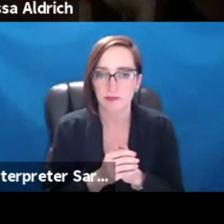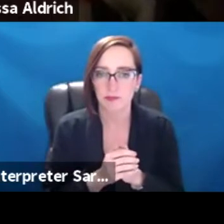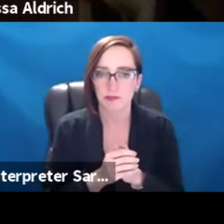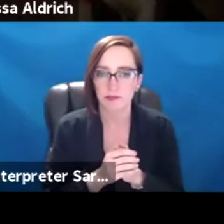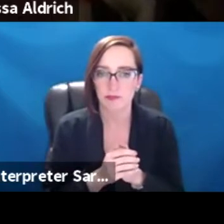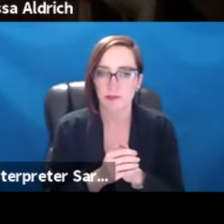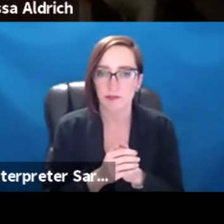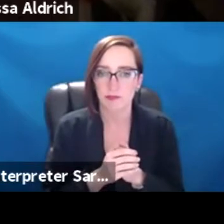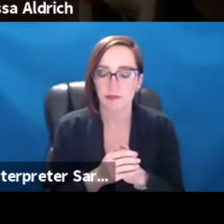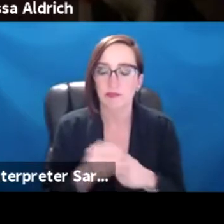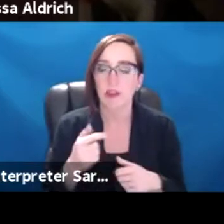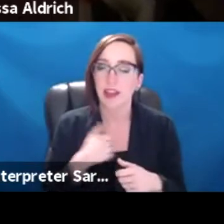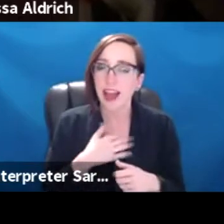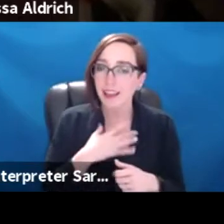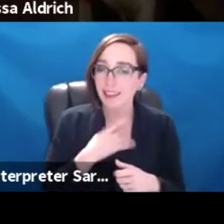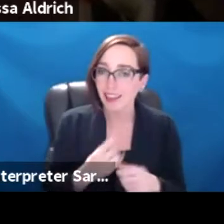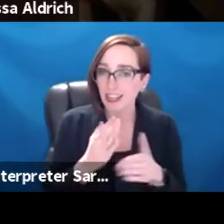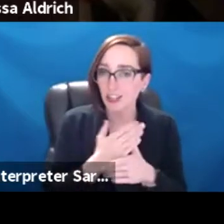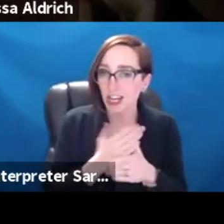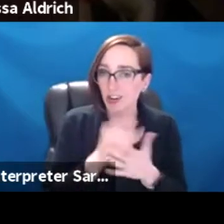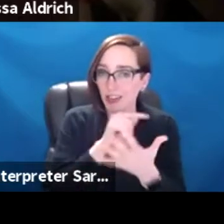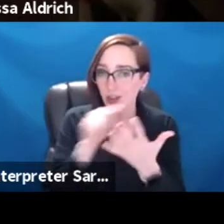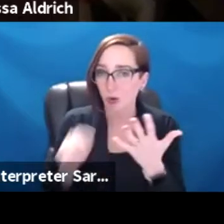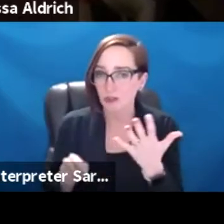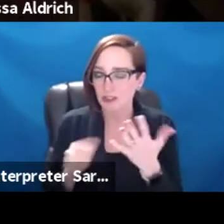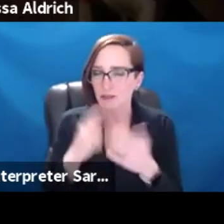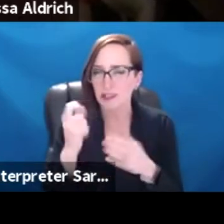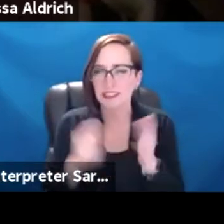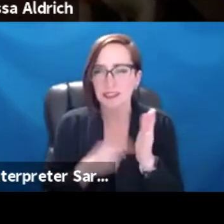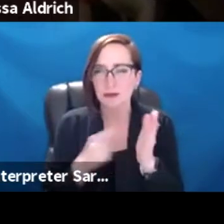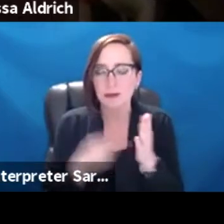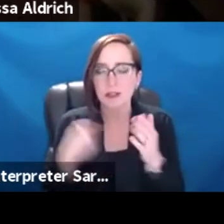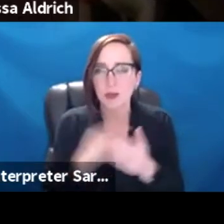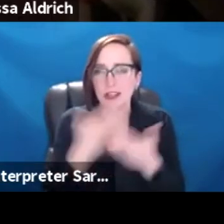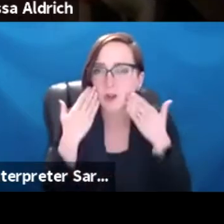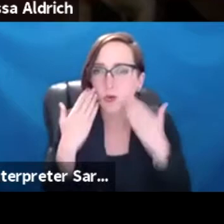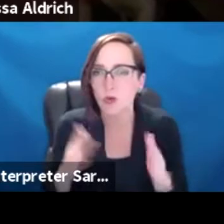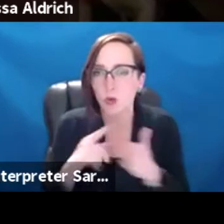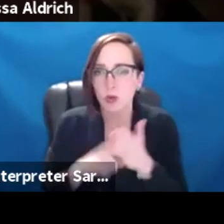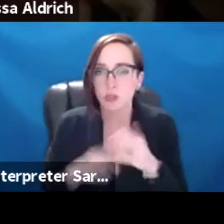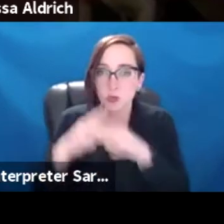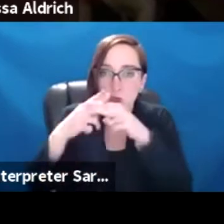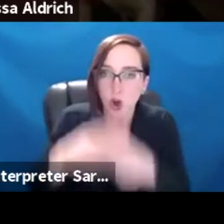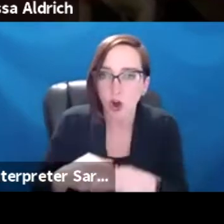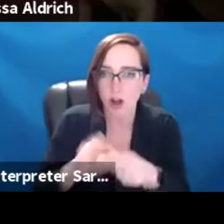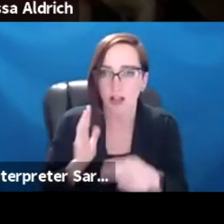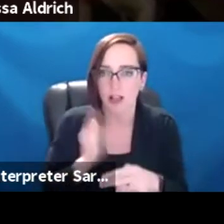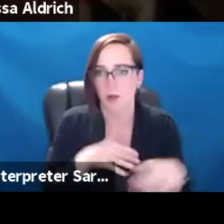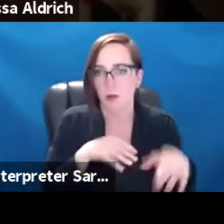give it a name, and how important it is to do that.